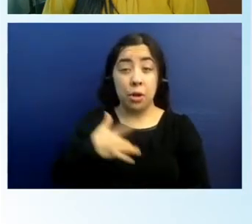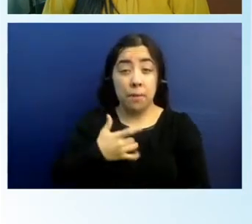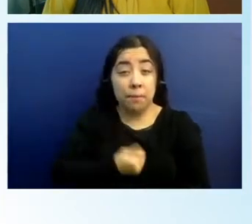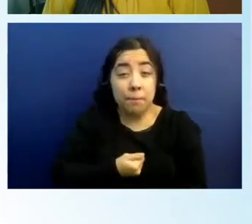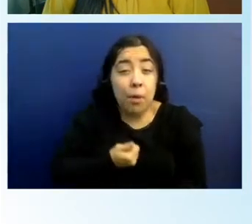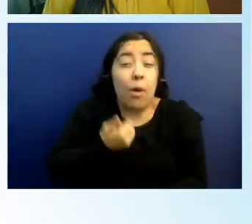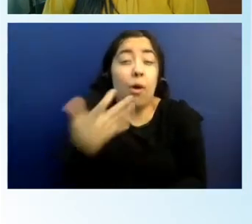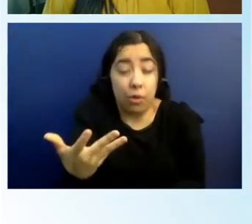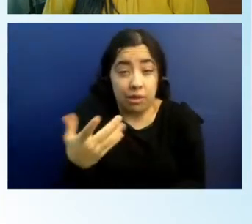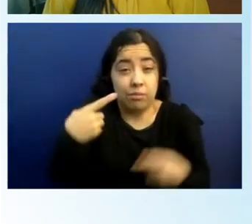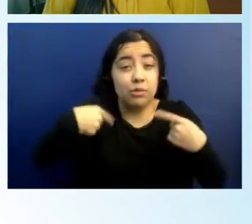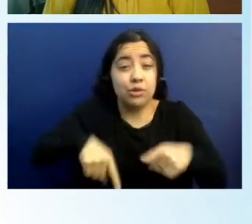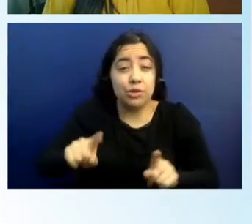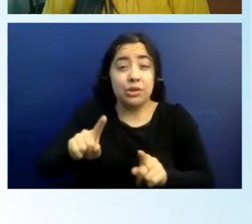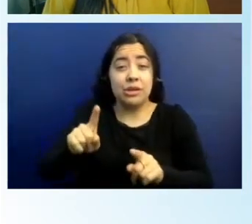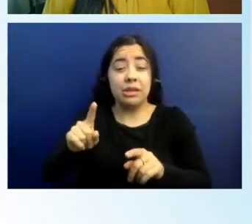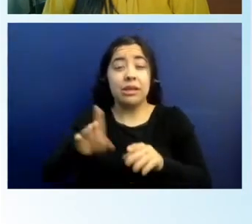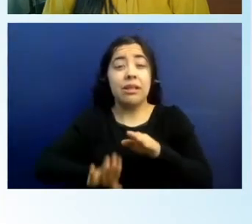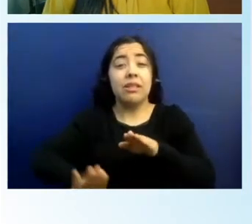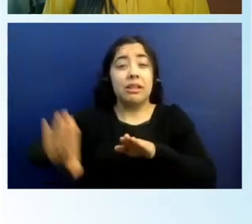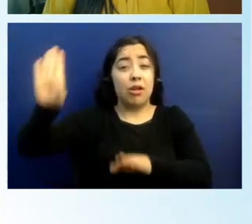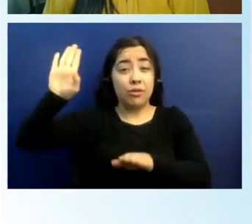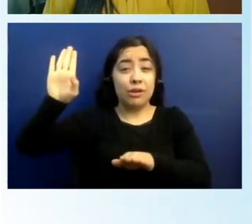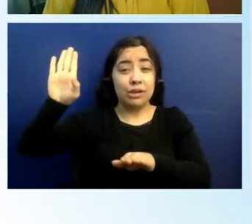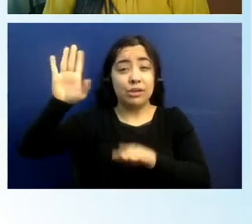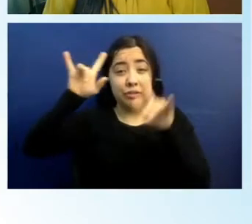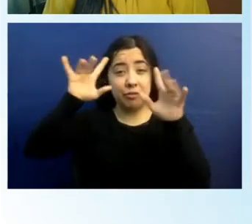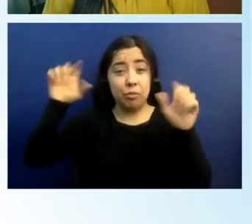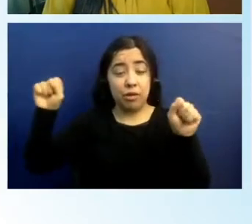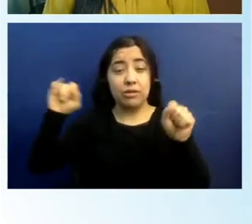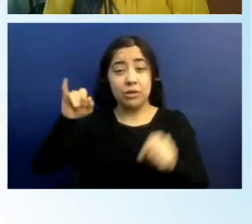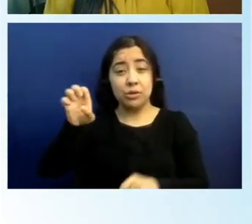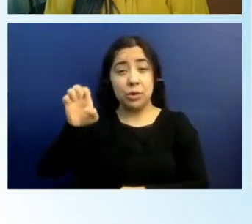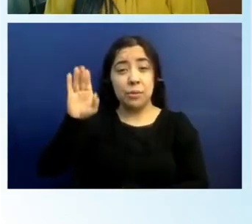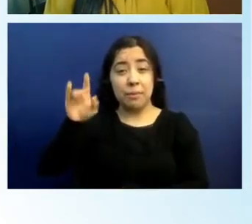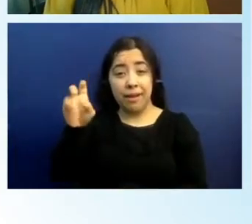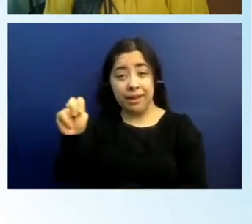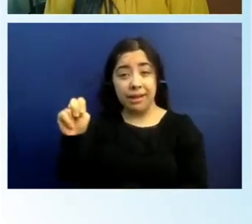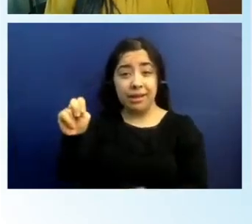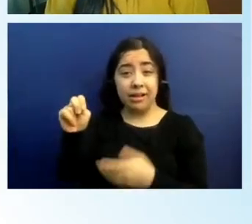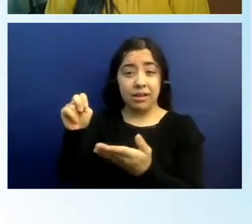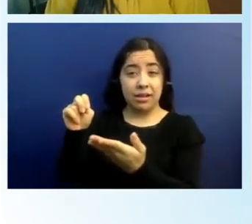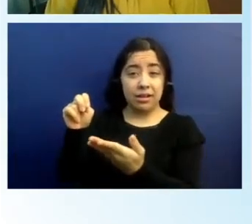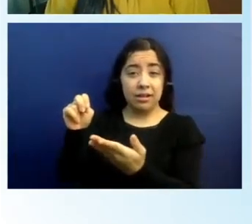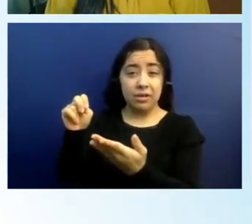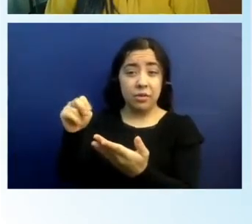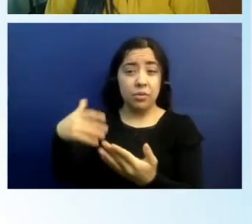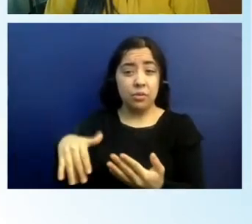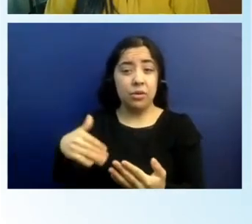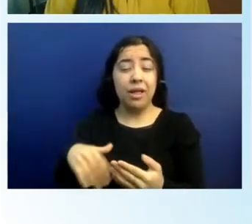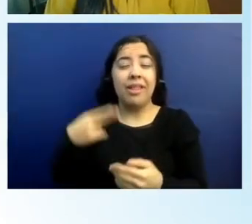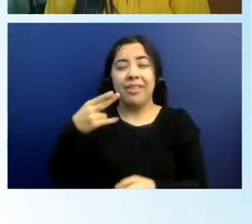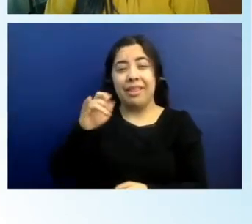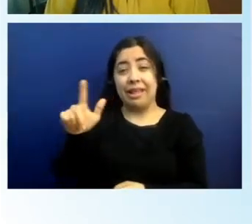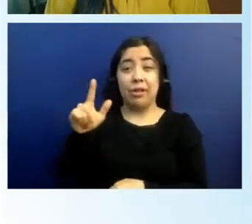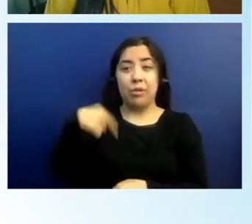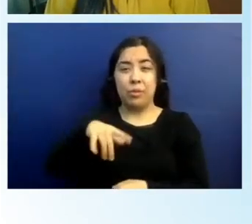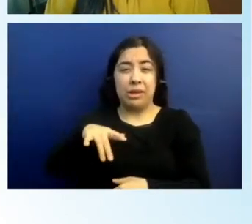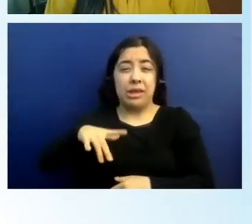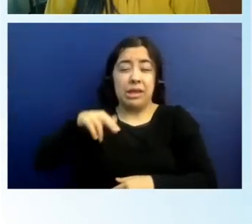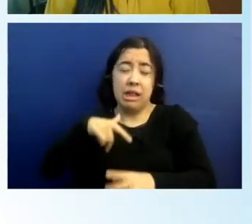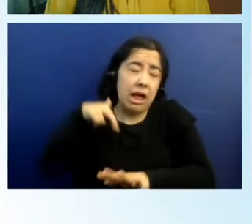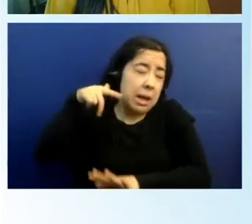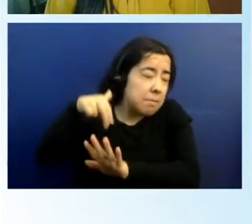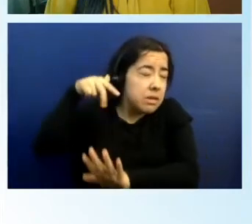the inauguration of President Joe Biden, the poem, "The Hill We Climb." And so I just wanna take a second here to